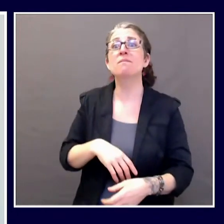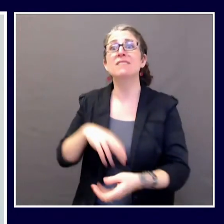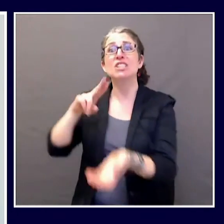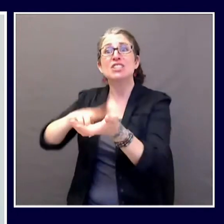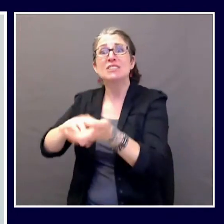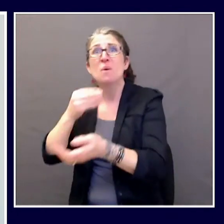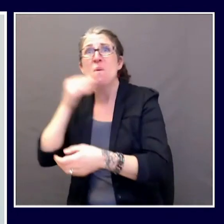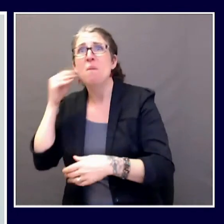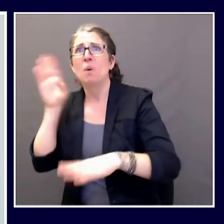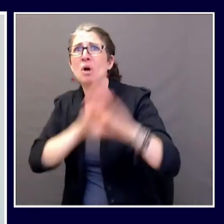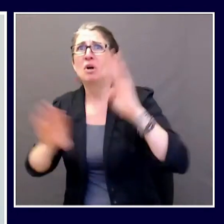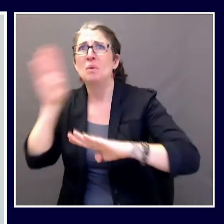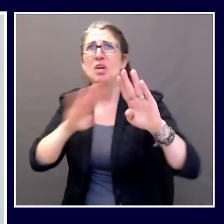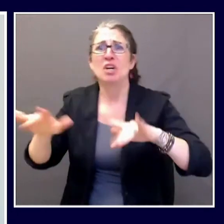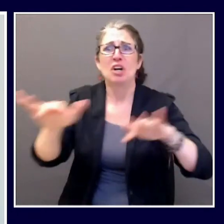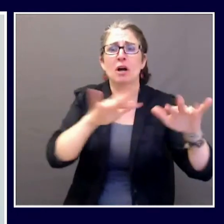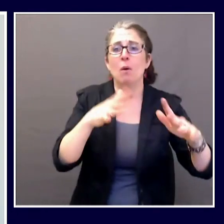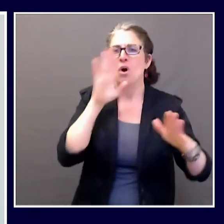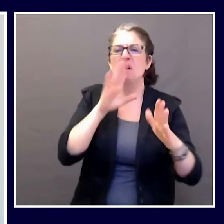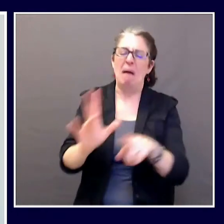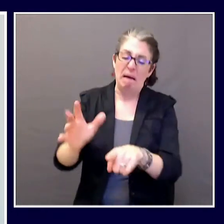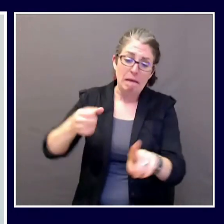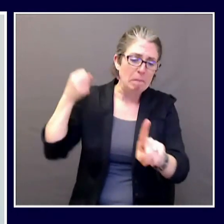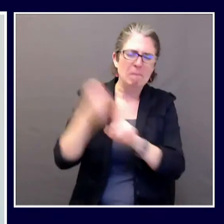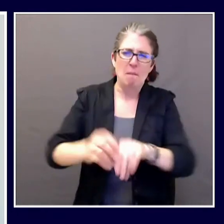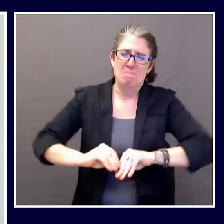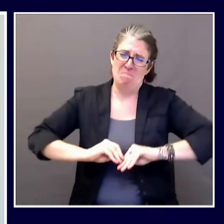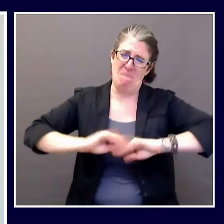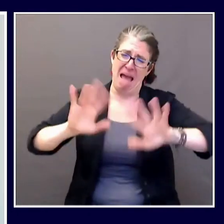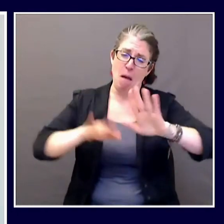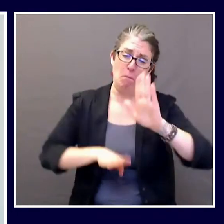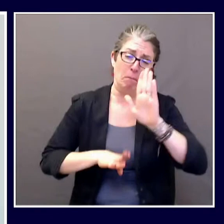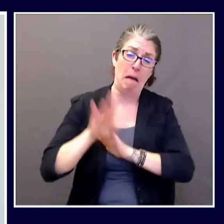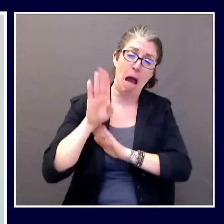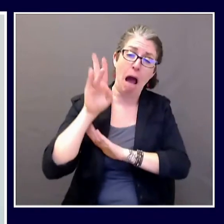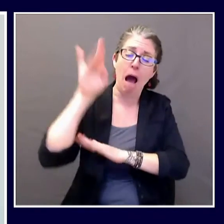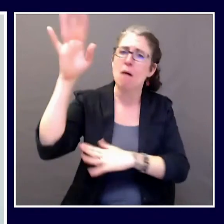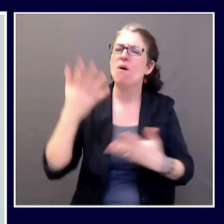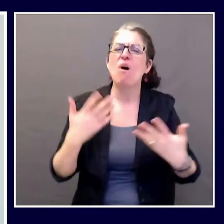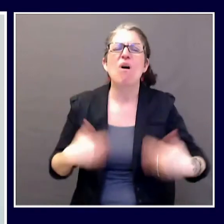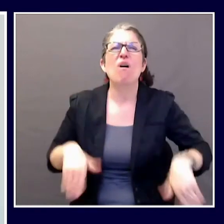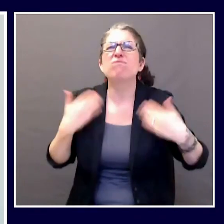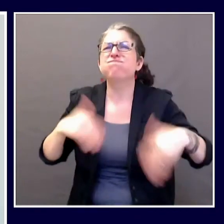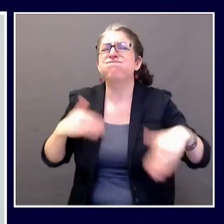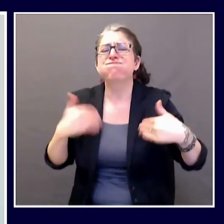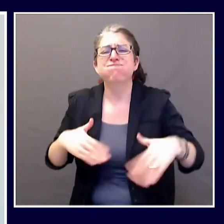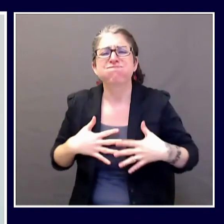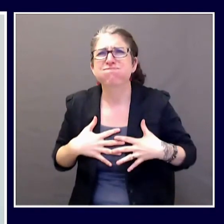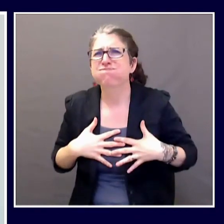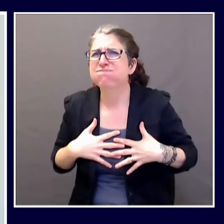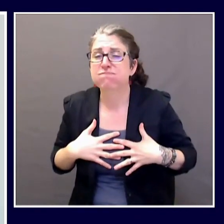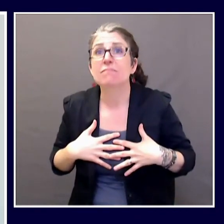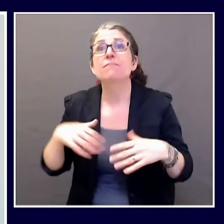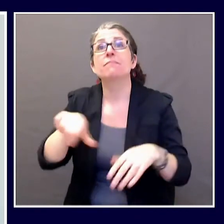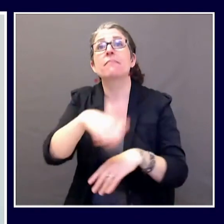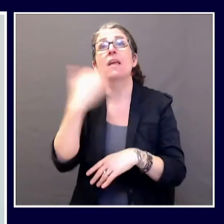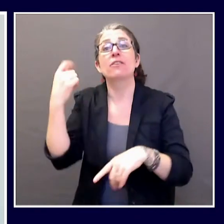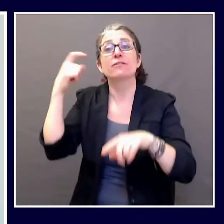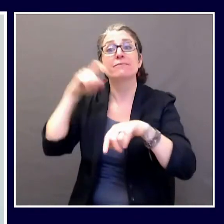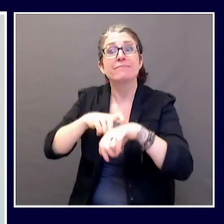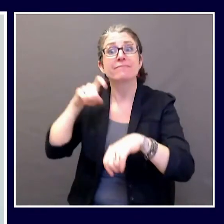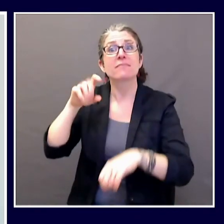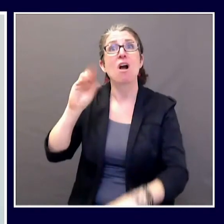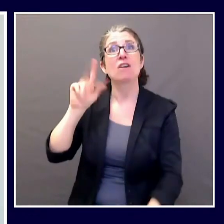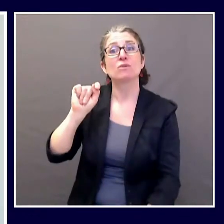another moment that was memorable was in October, end of October into November, when we started seeing